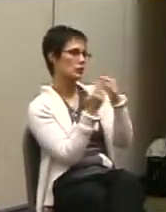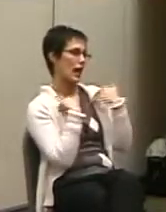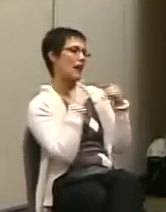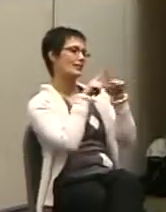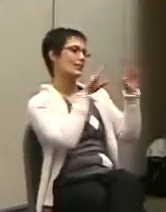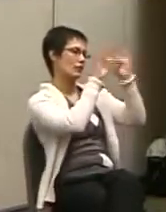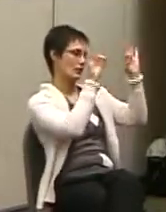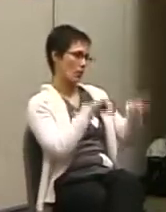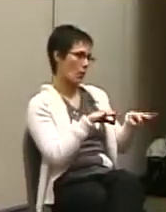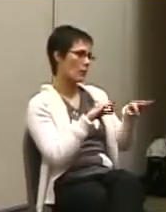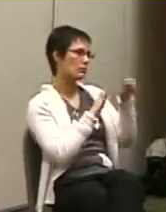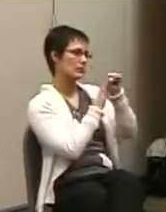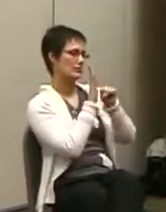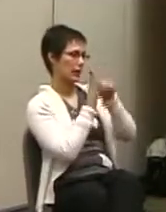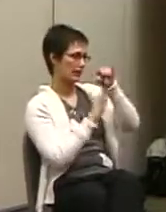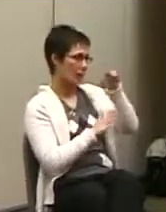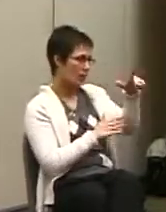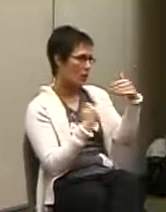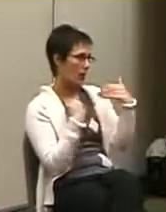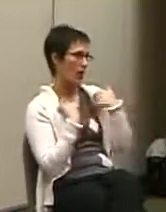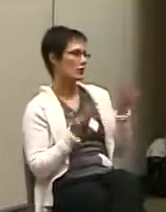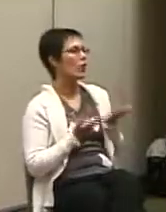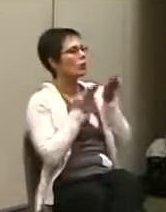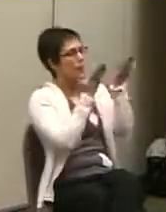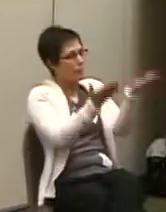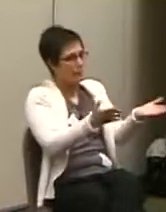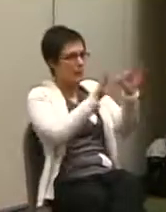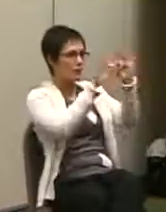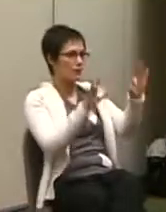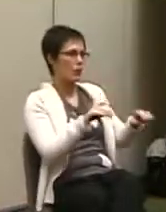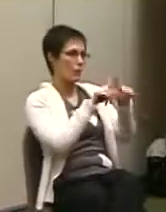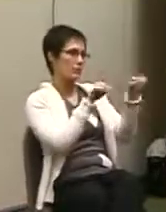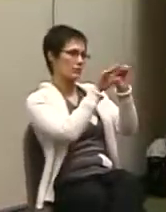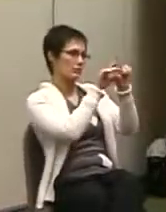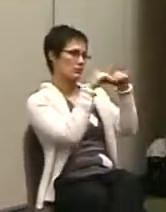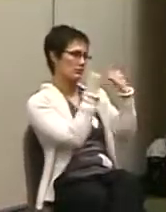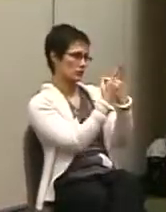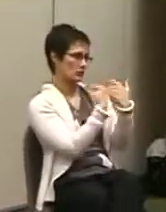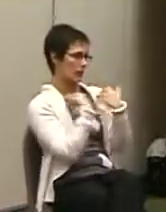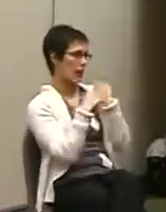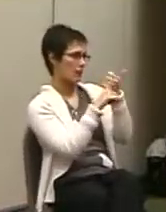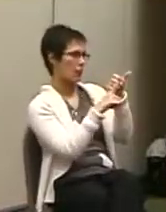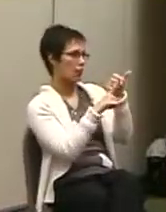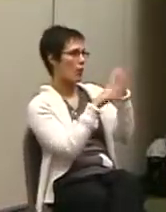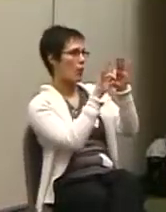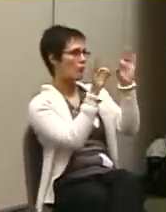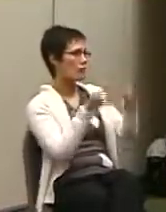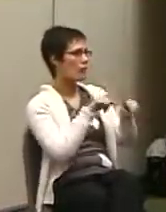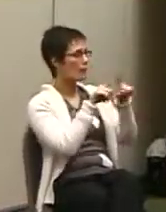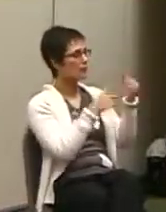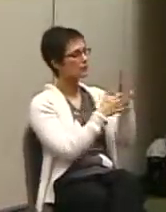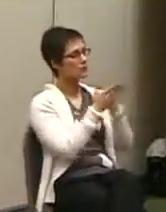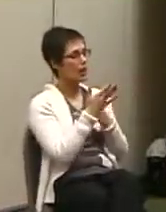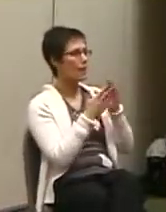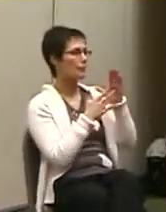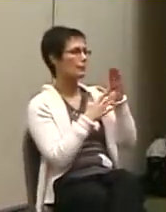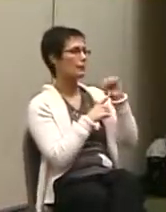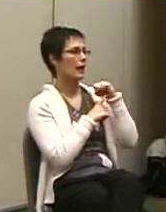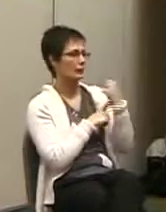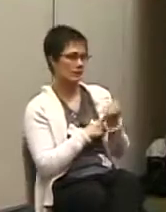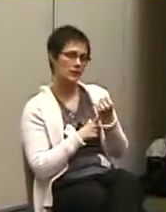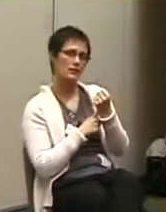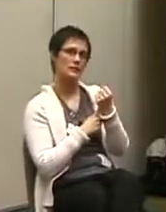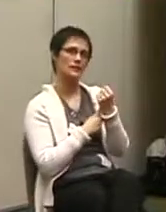state of Illinois has the form that it recommends, and oftentimes districts will have their own forms that, in some cases, may or may not be.